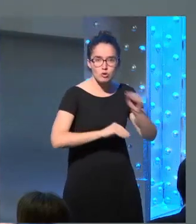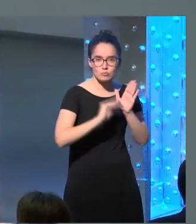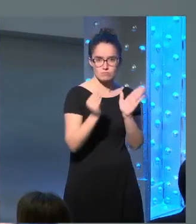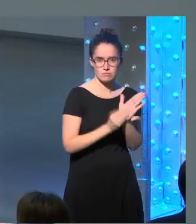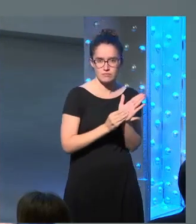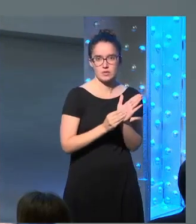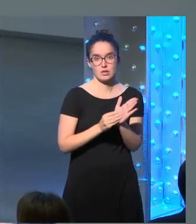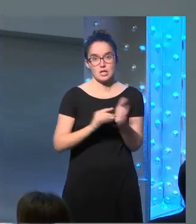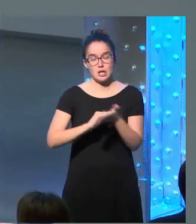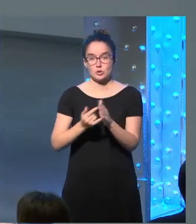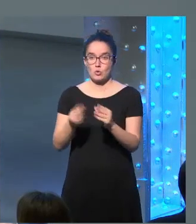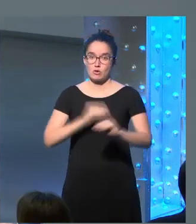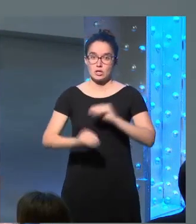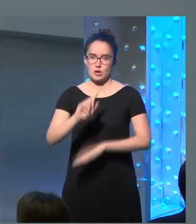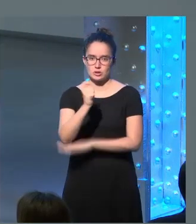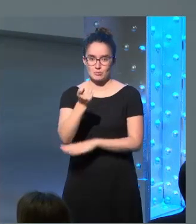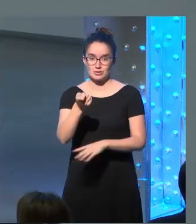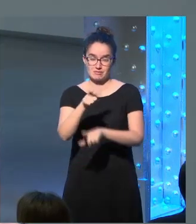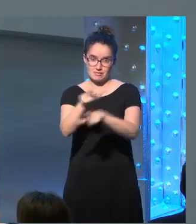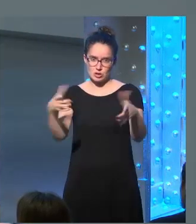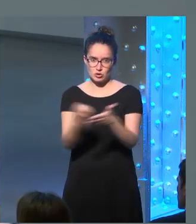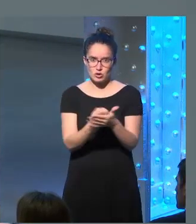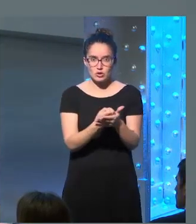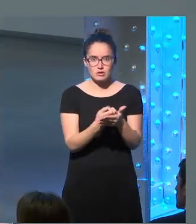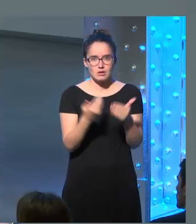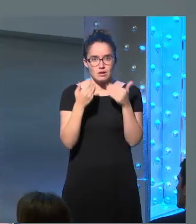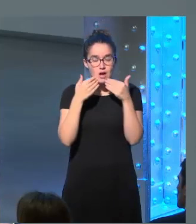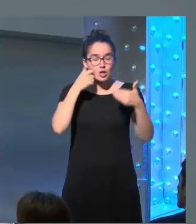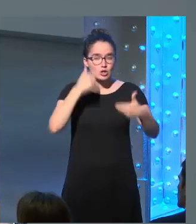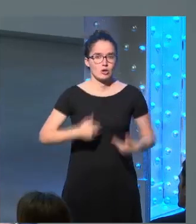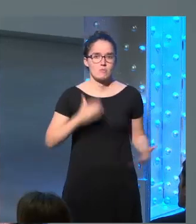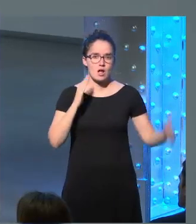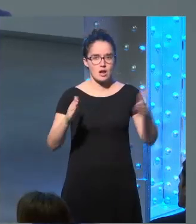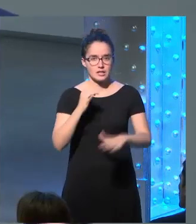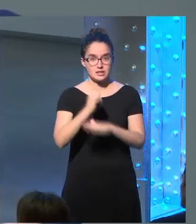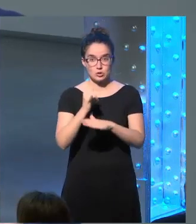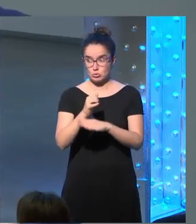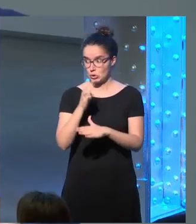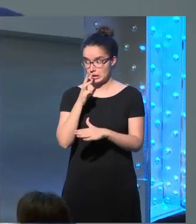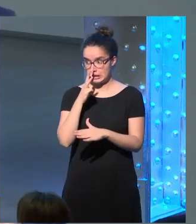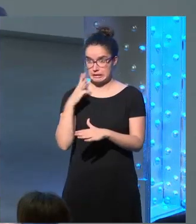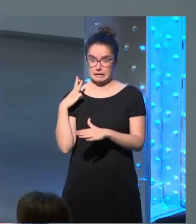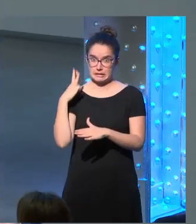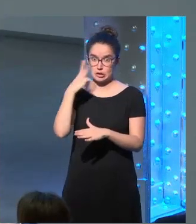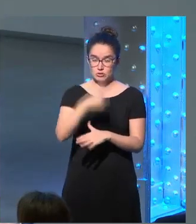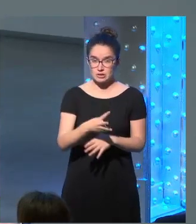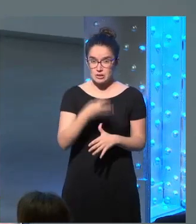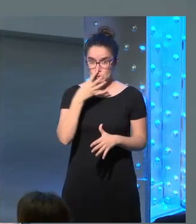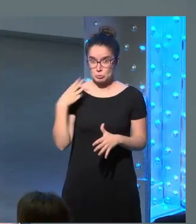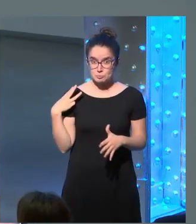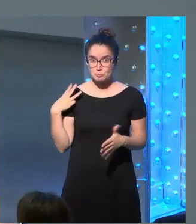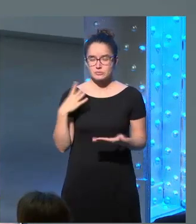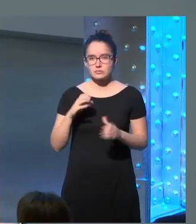be part of the solutions that we all structure from among all of us. From the